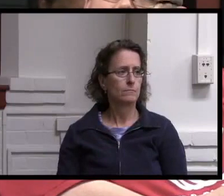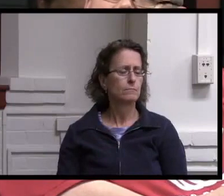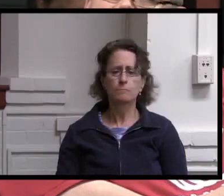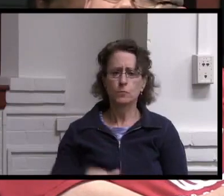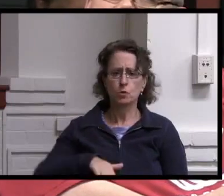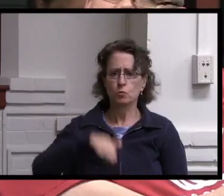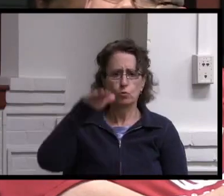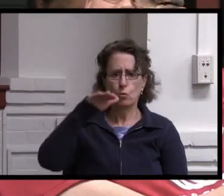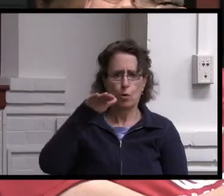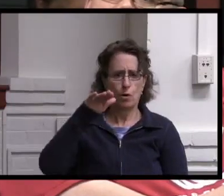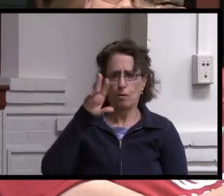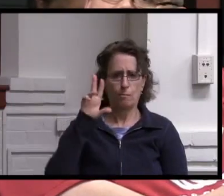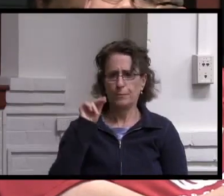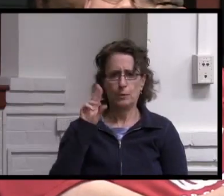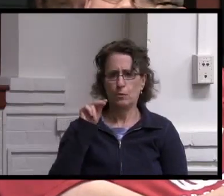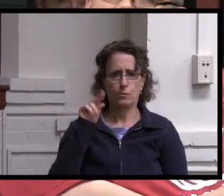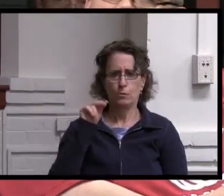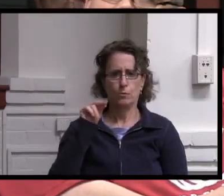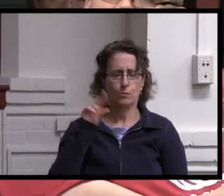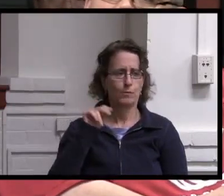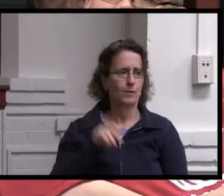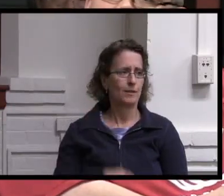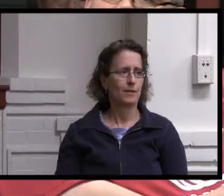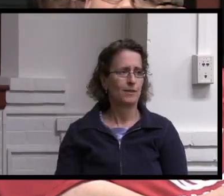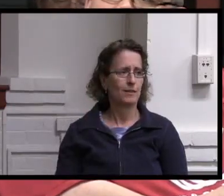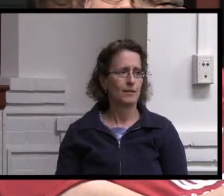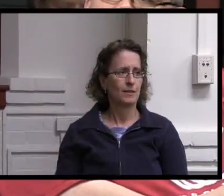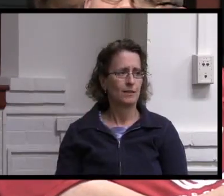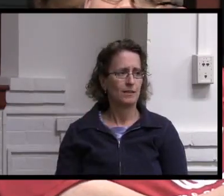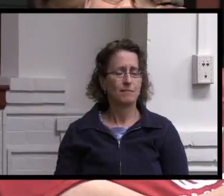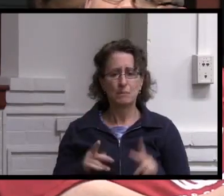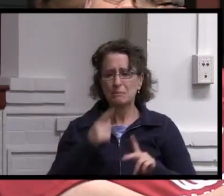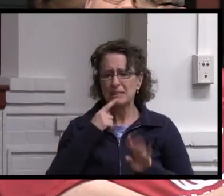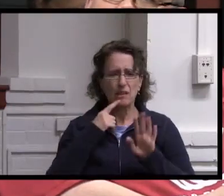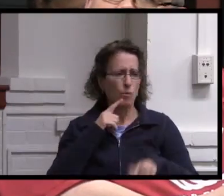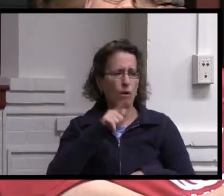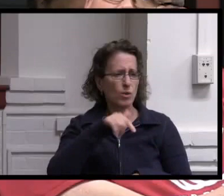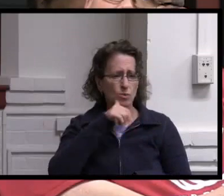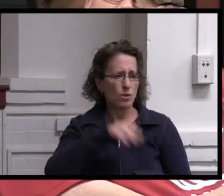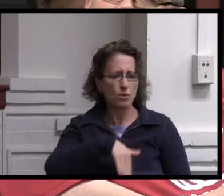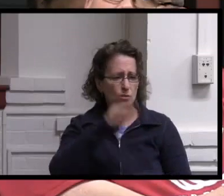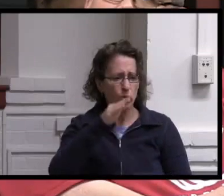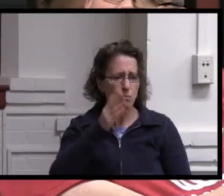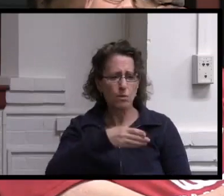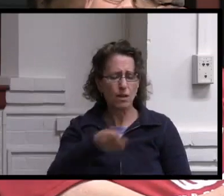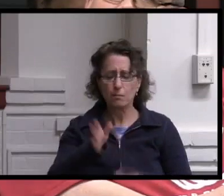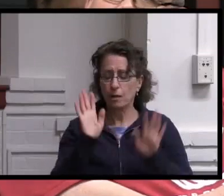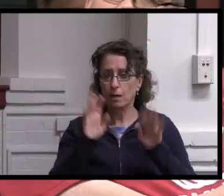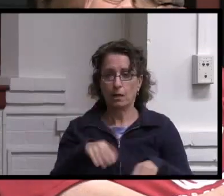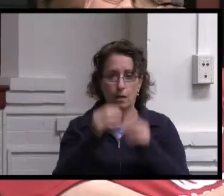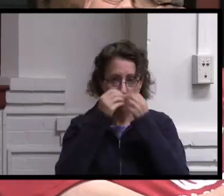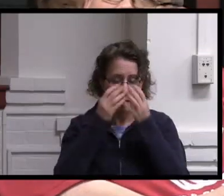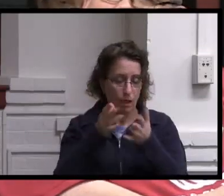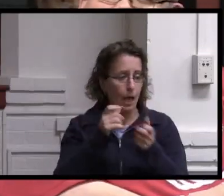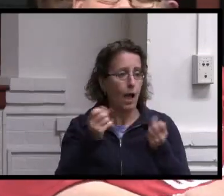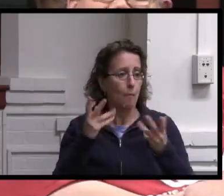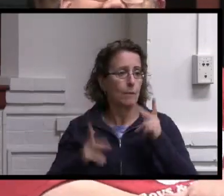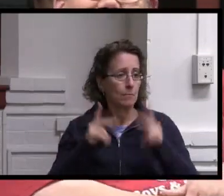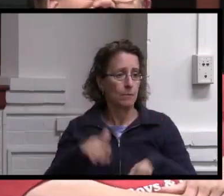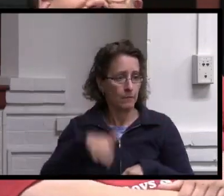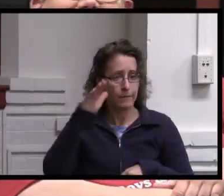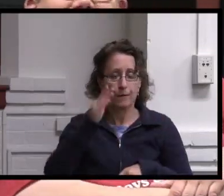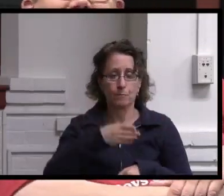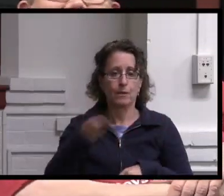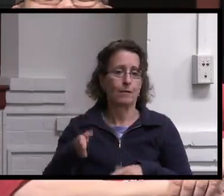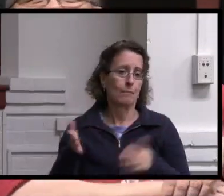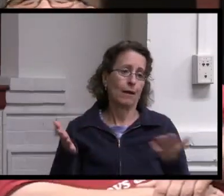here. People are always saying, well, you know, some of these people aren't from here. And I said, well, how many people in this room are from here? Well,